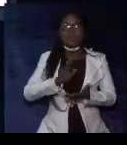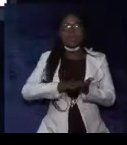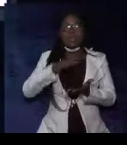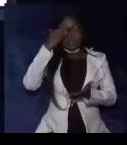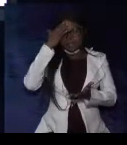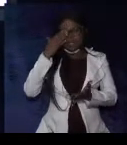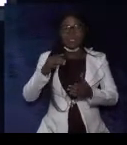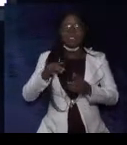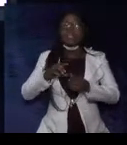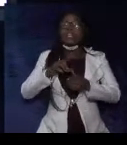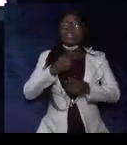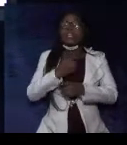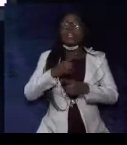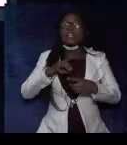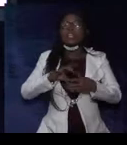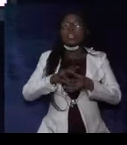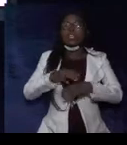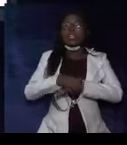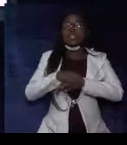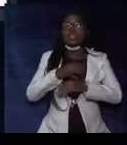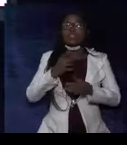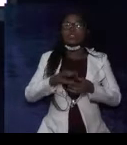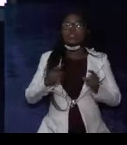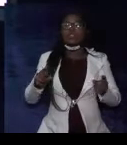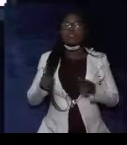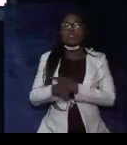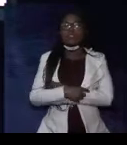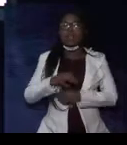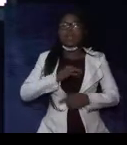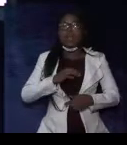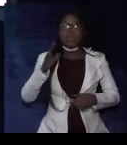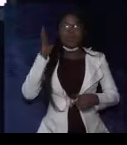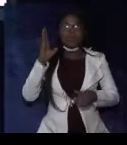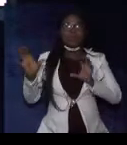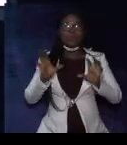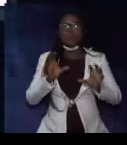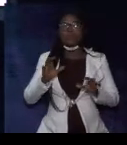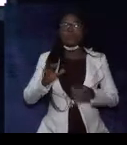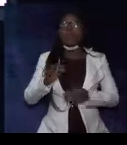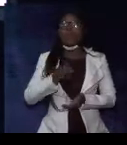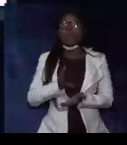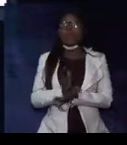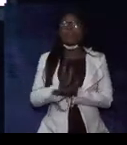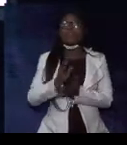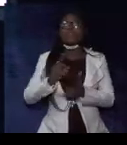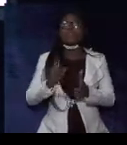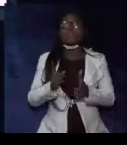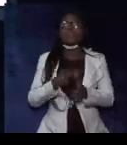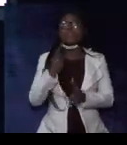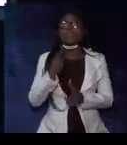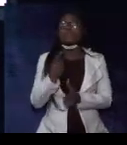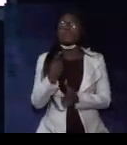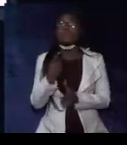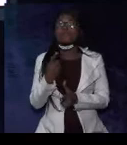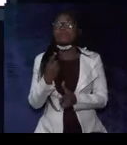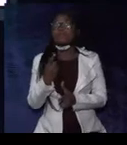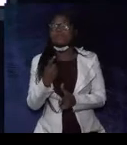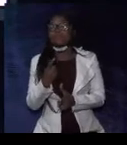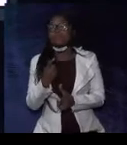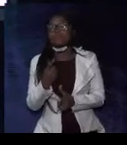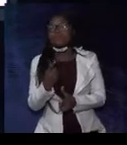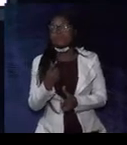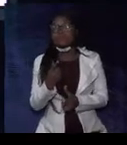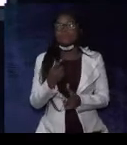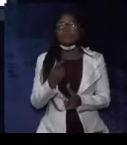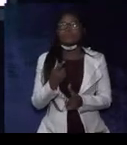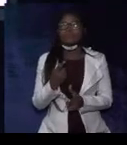then, I won't forget the correction to our homework. Let's do that first.